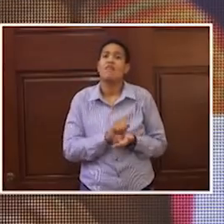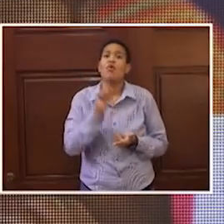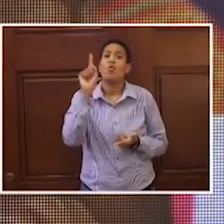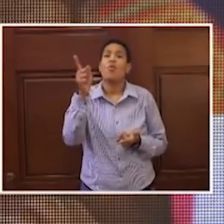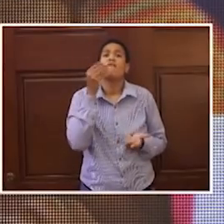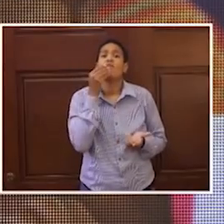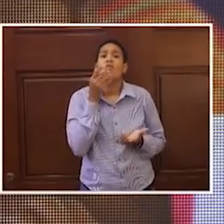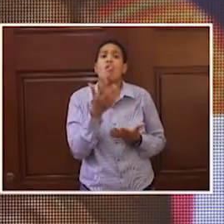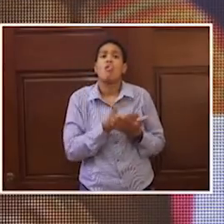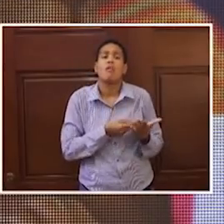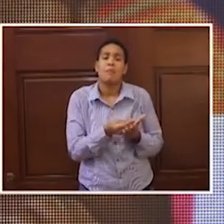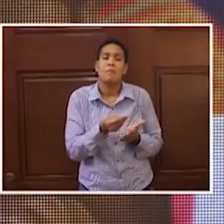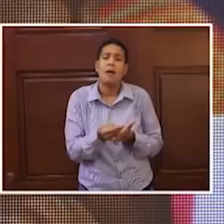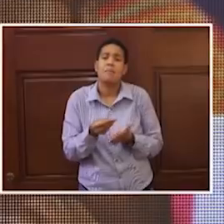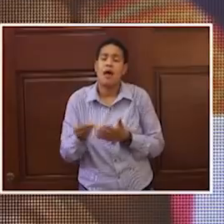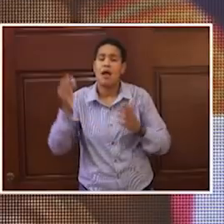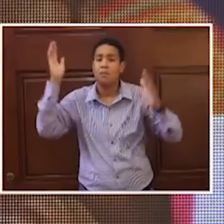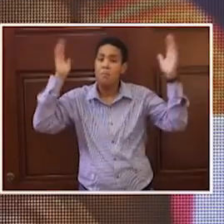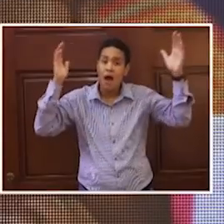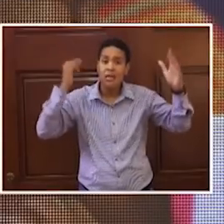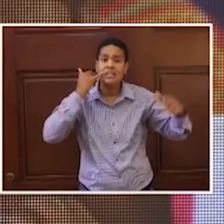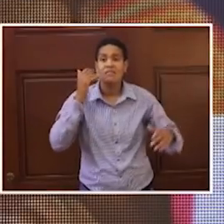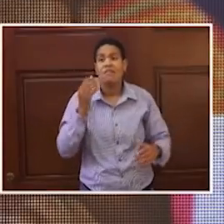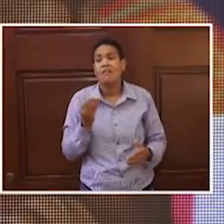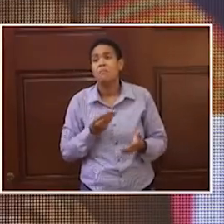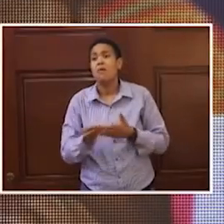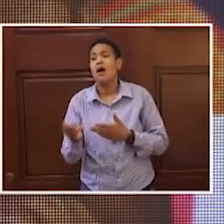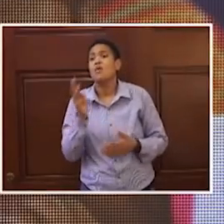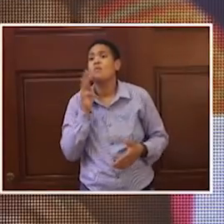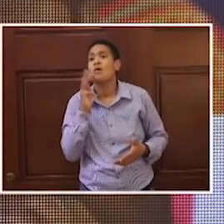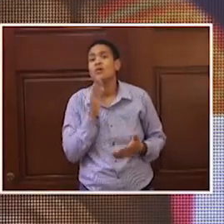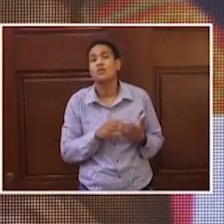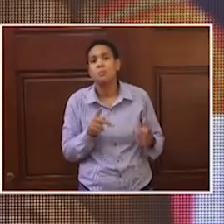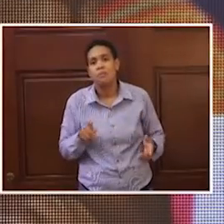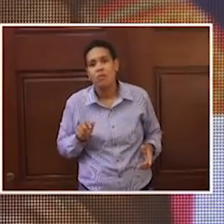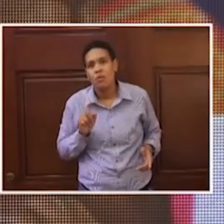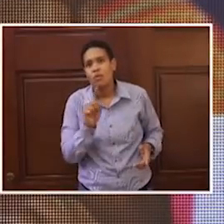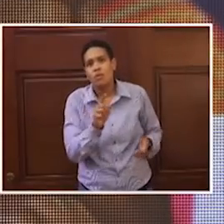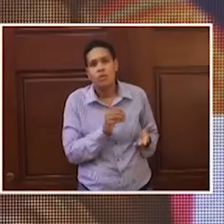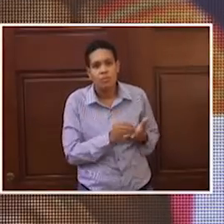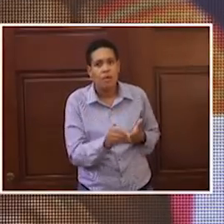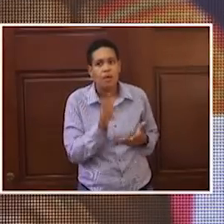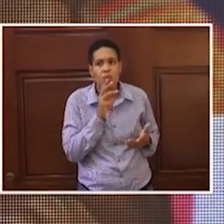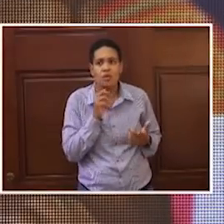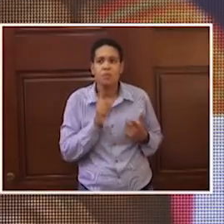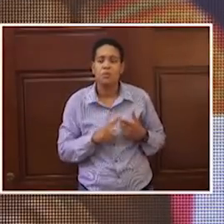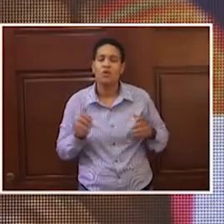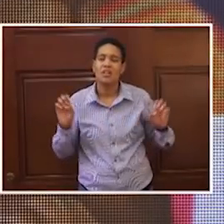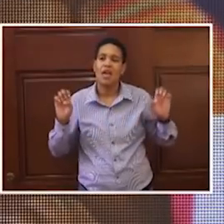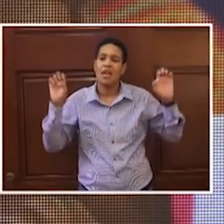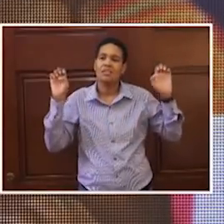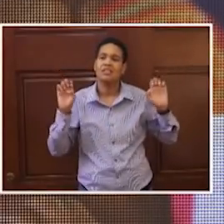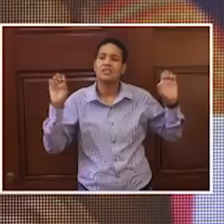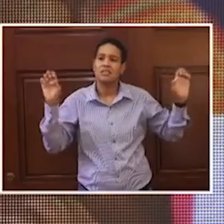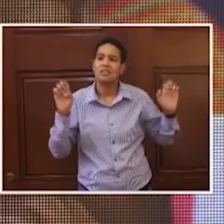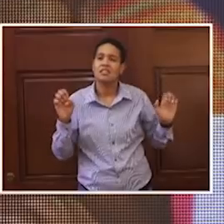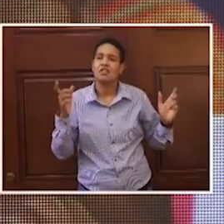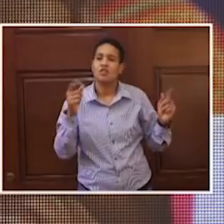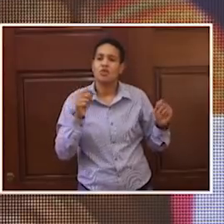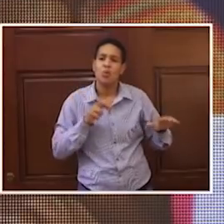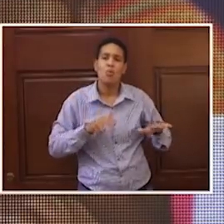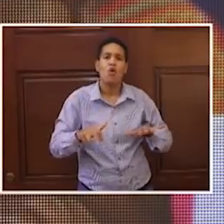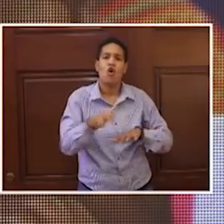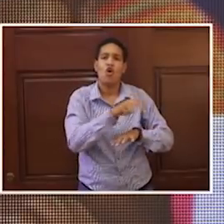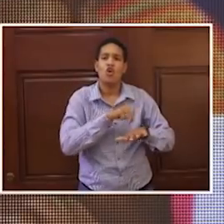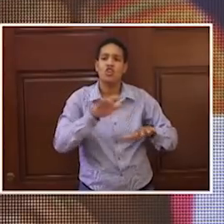market, if you have to get water, some people still have to do that, and exercise. You want to do a little walk around your